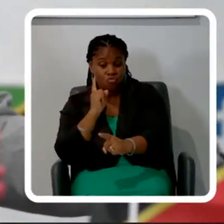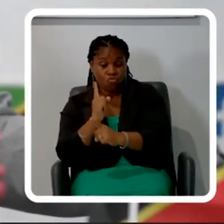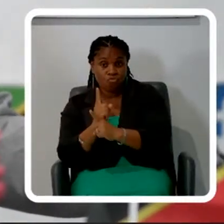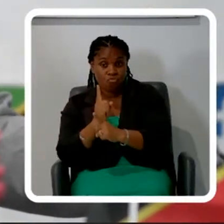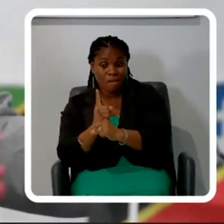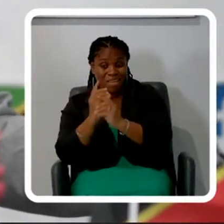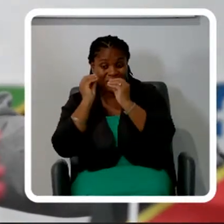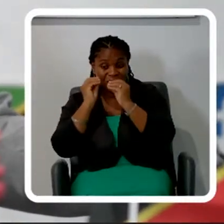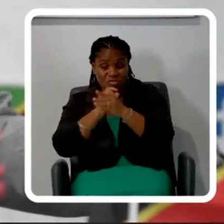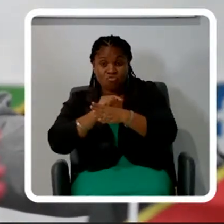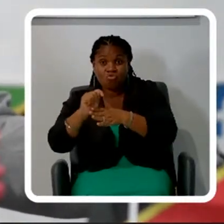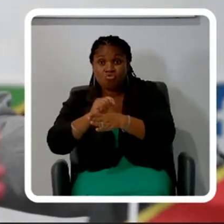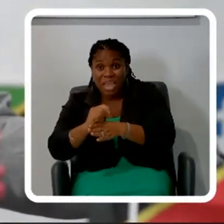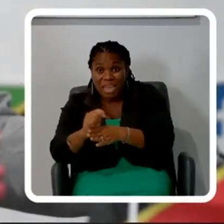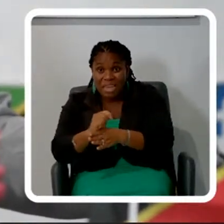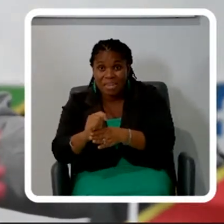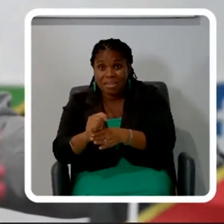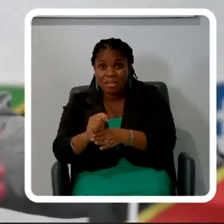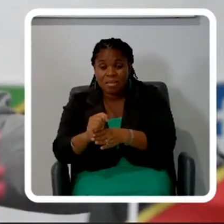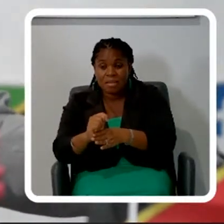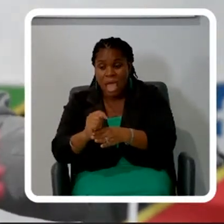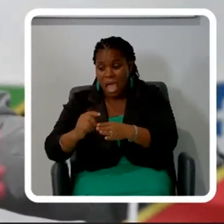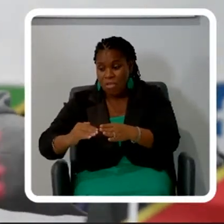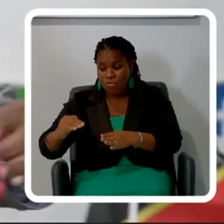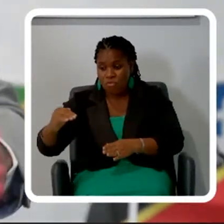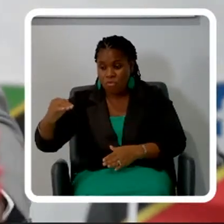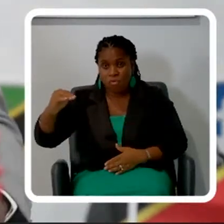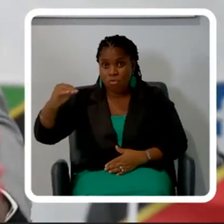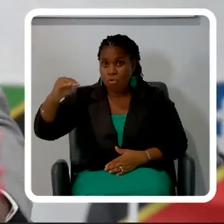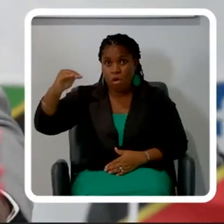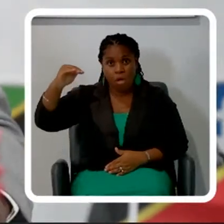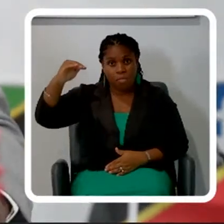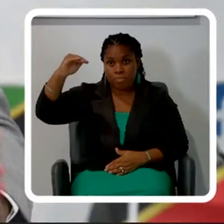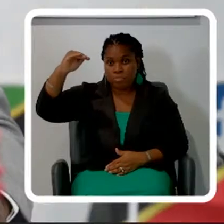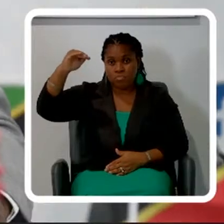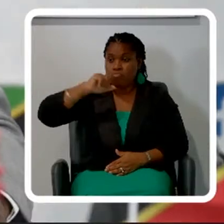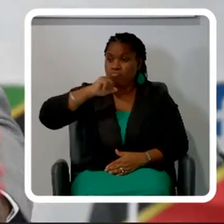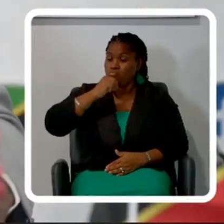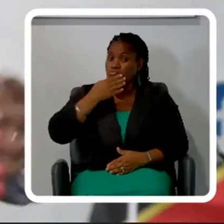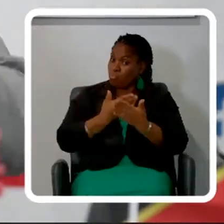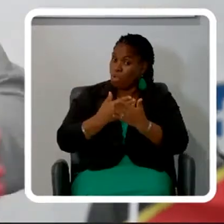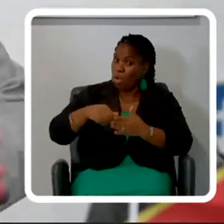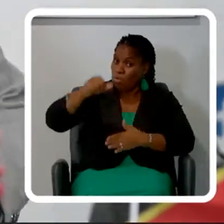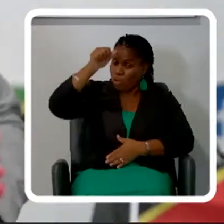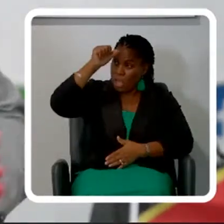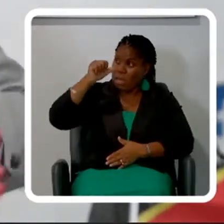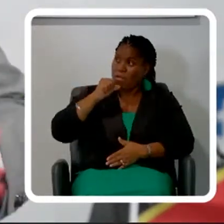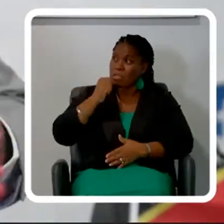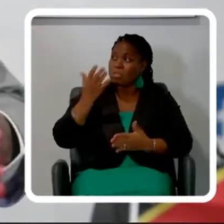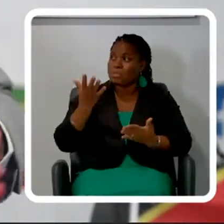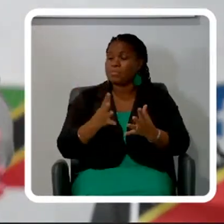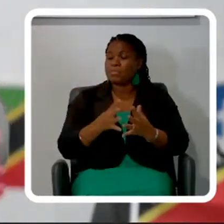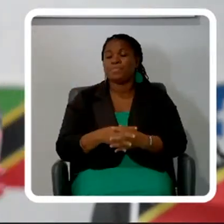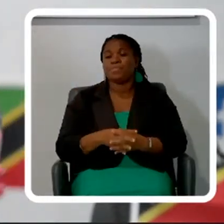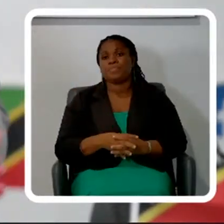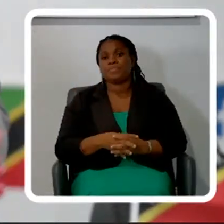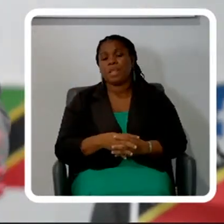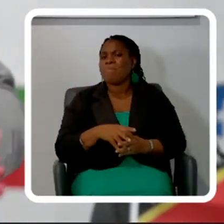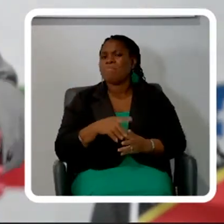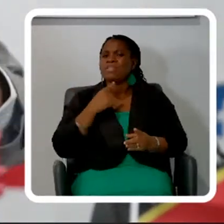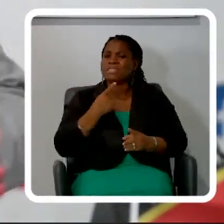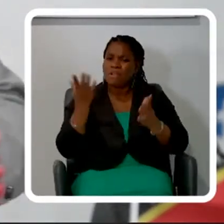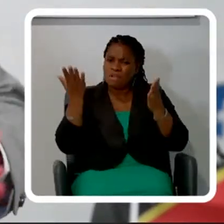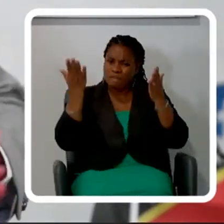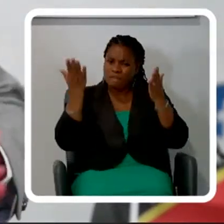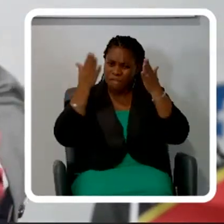And they can use that education to manipulate who they want to manipulate. I'm just coming back to the point that everybody needs that grounding. And